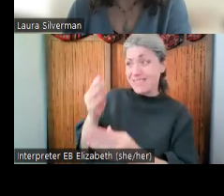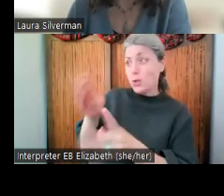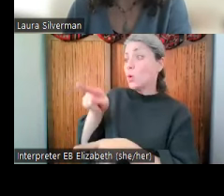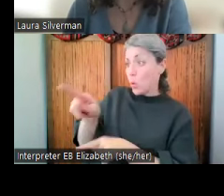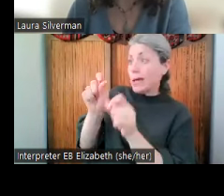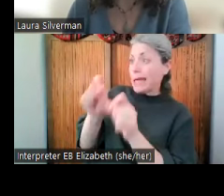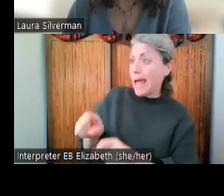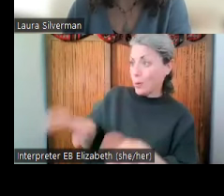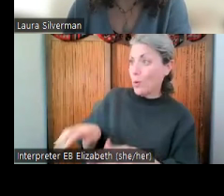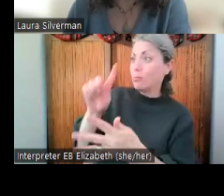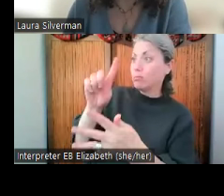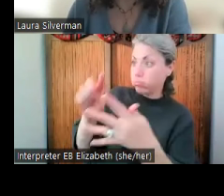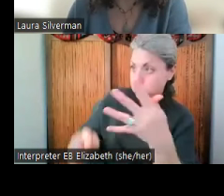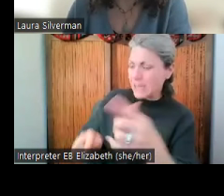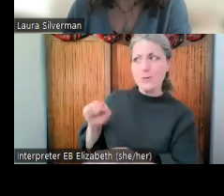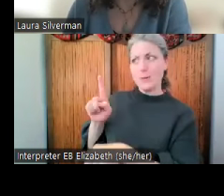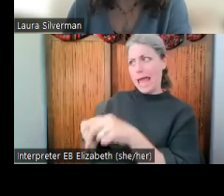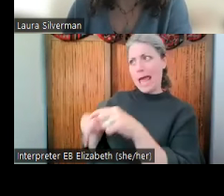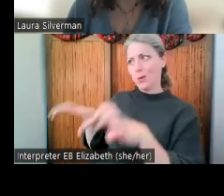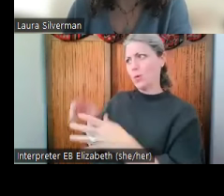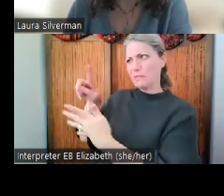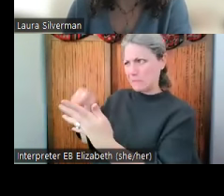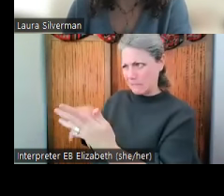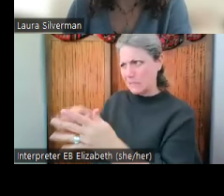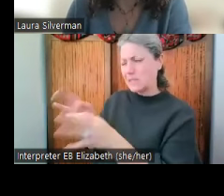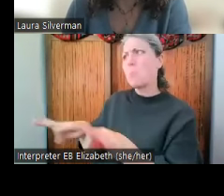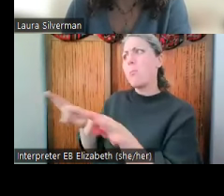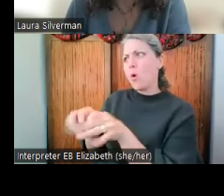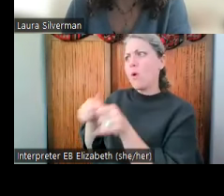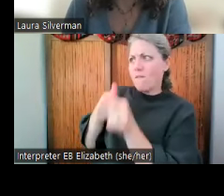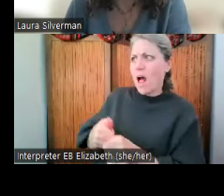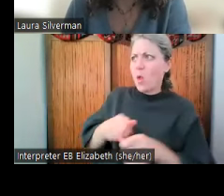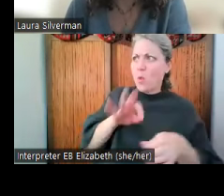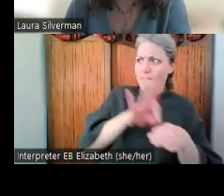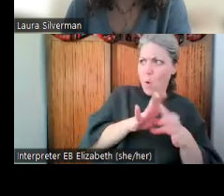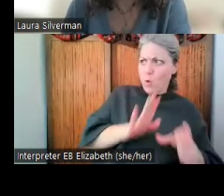do, and that it's really most important to follow the voter's lead.